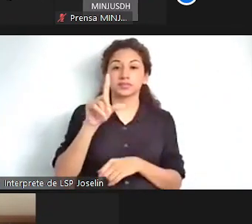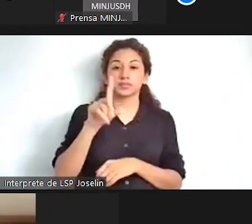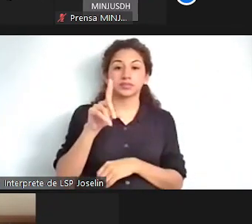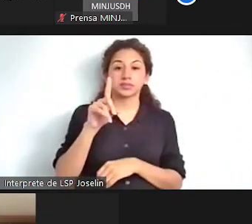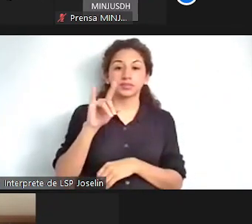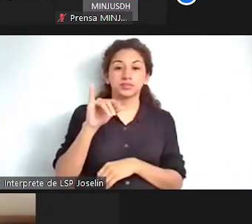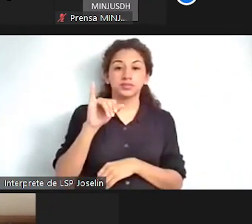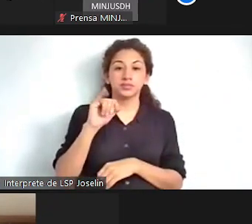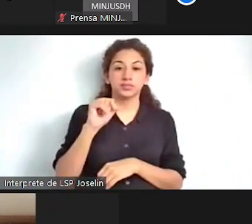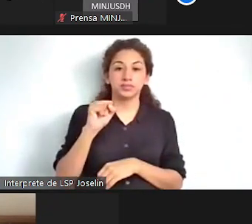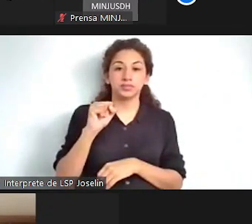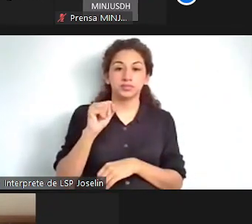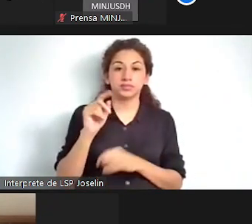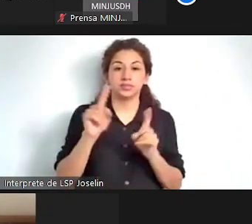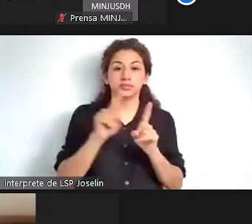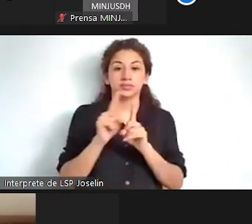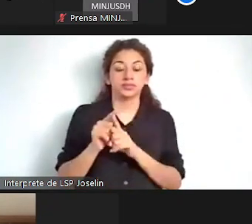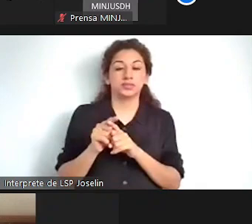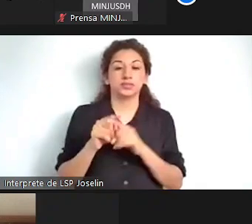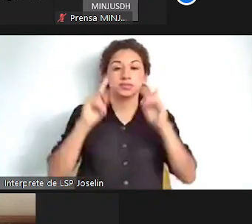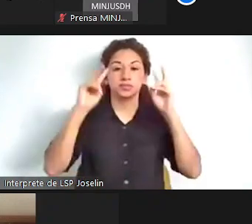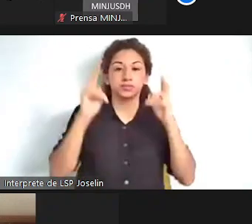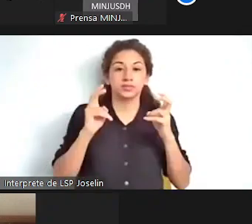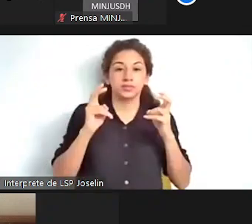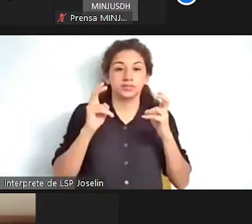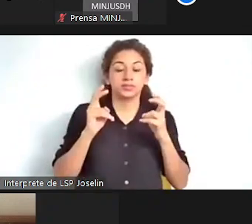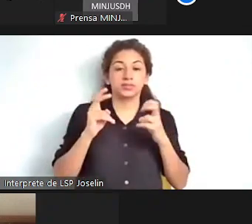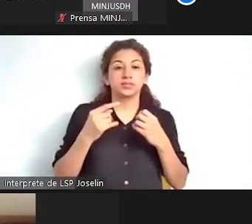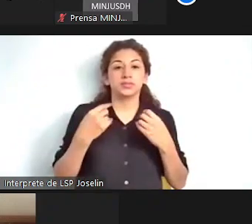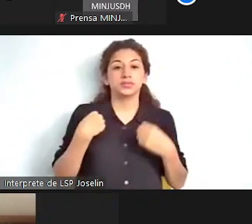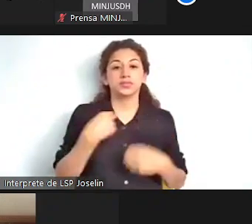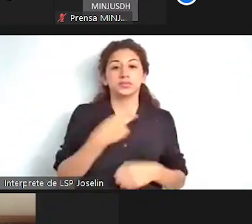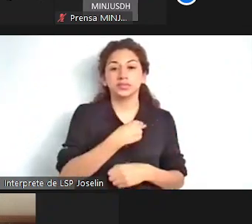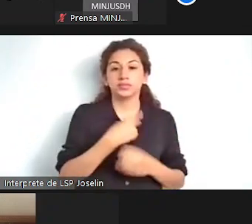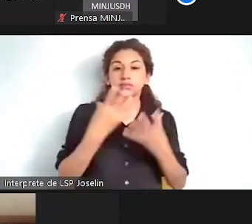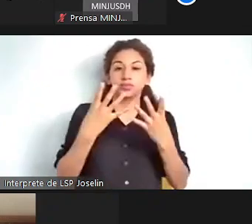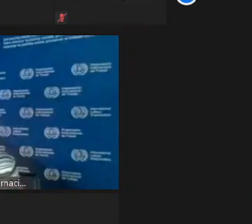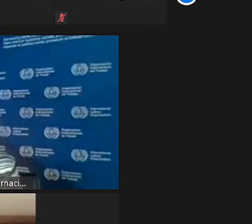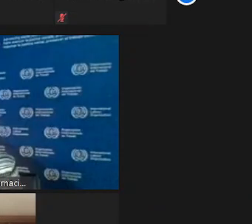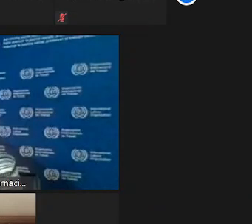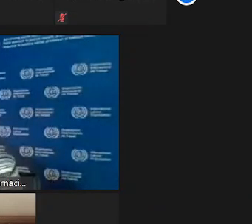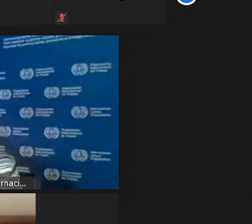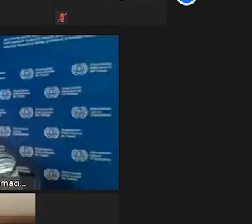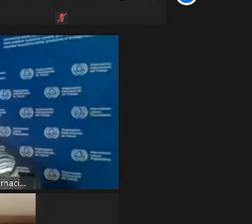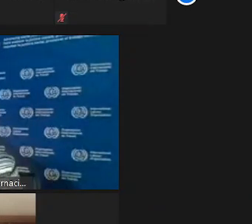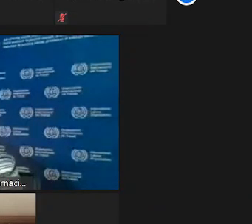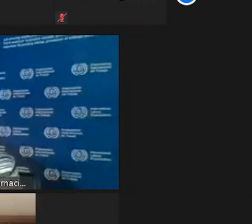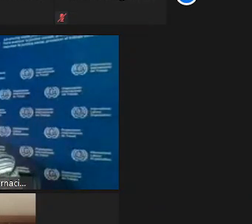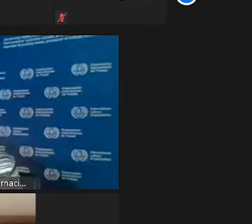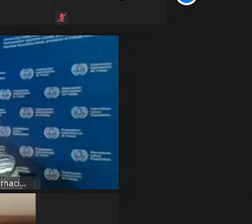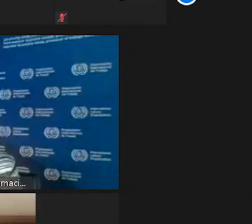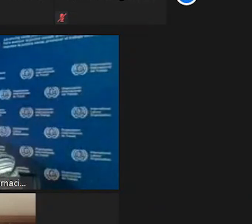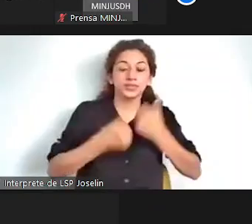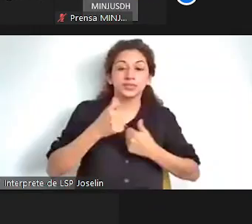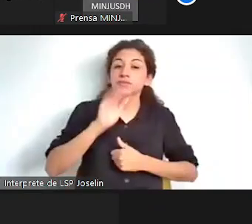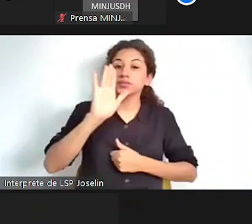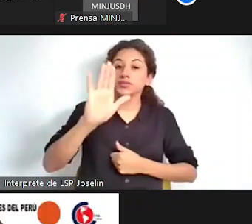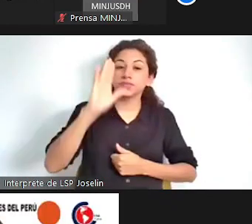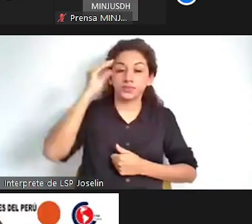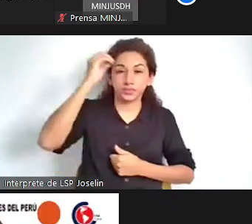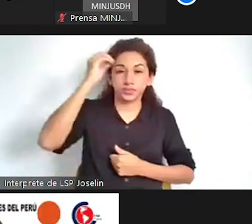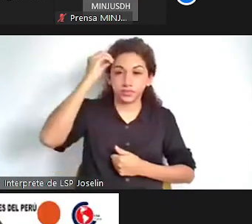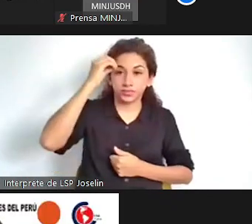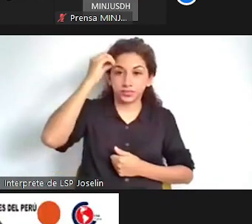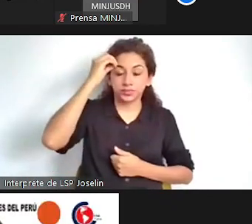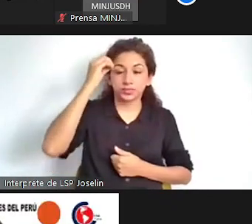to mr sarah based on what you mentioned we would like to know